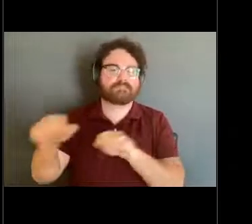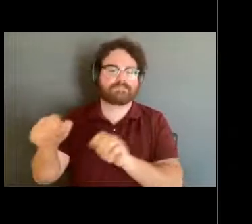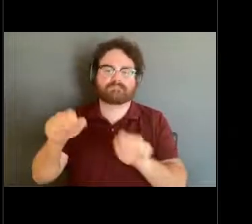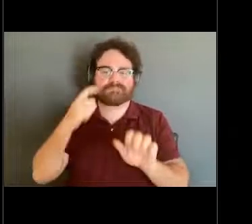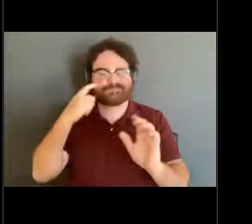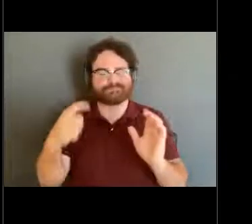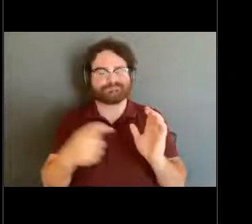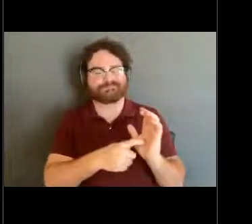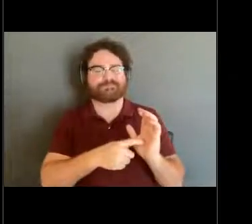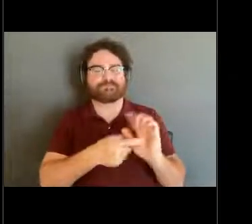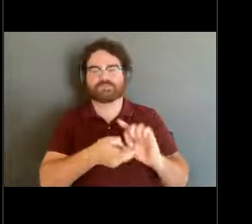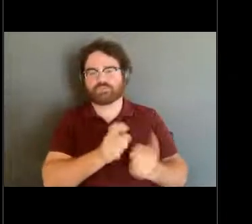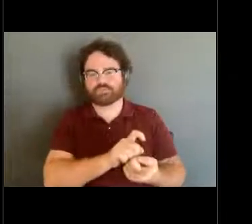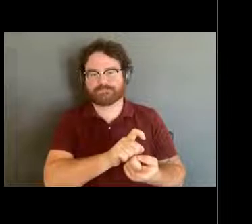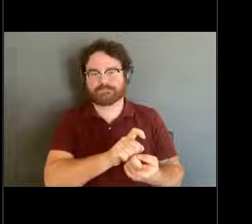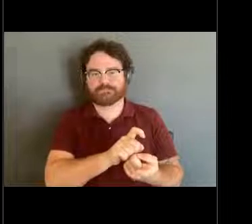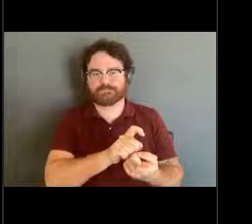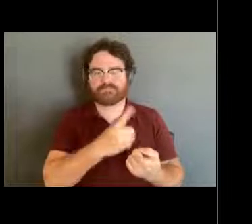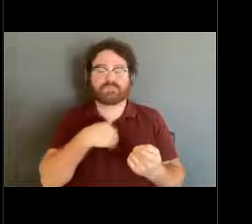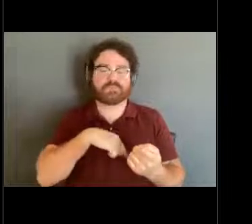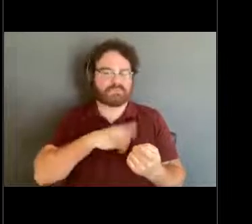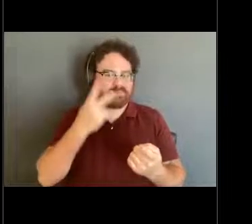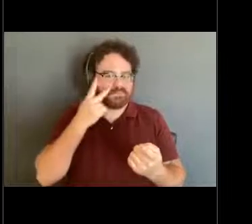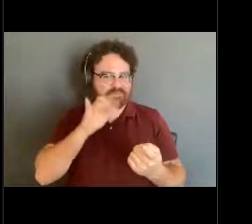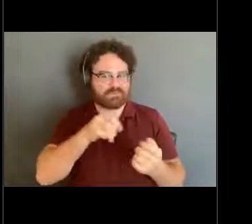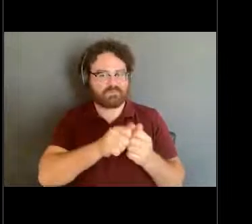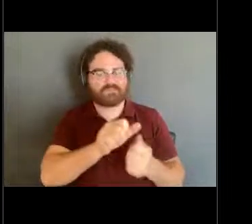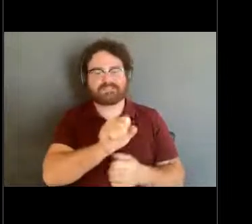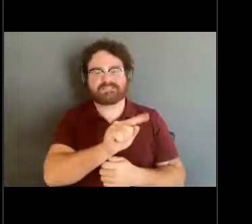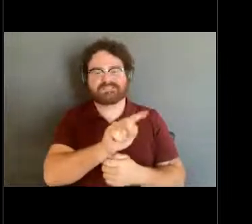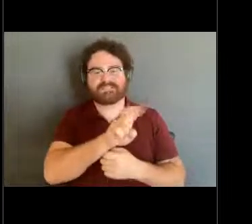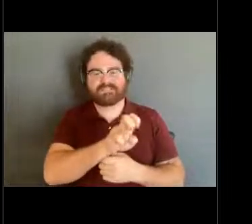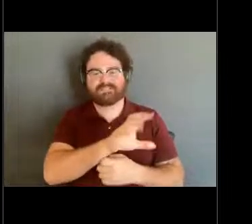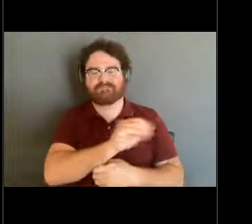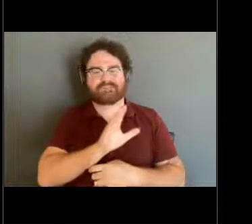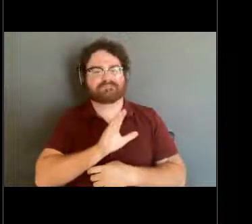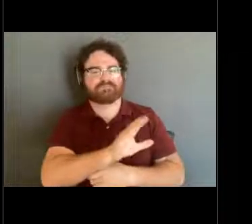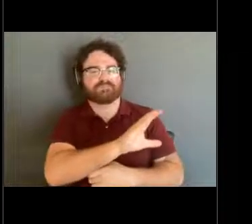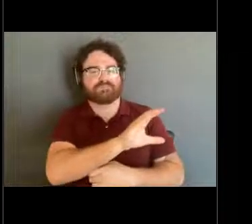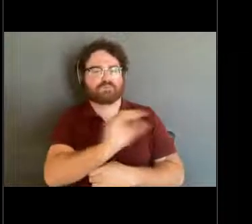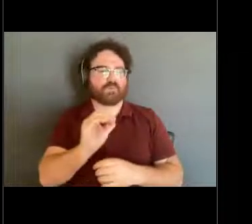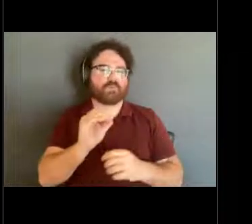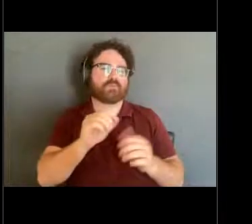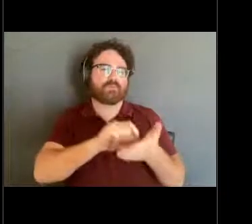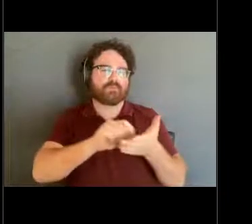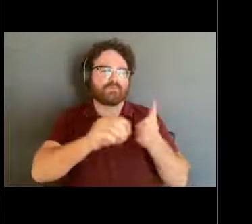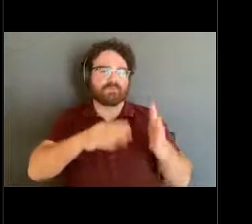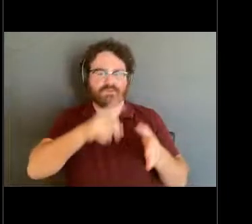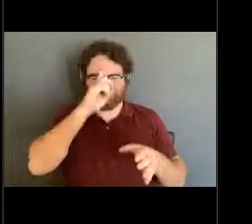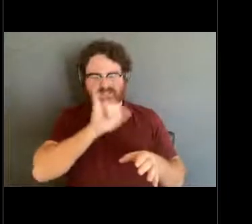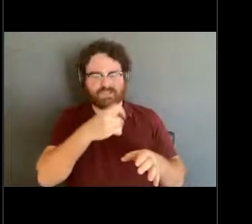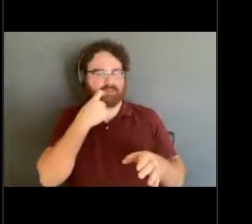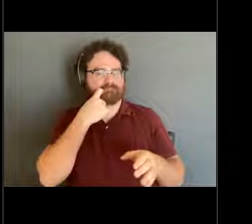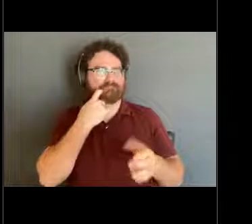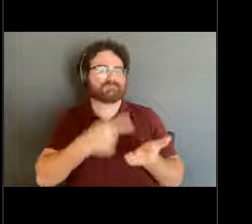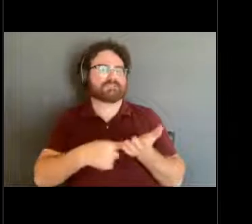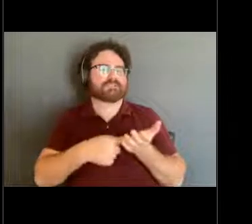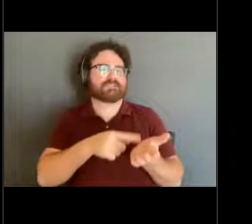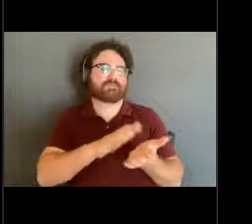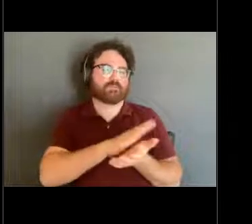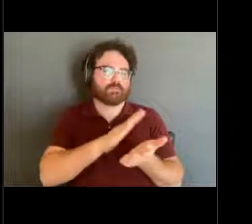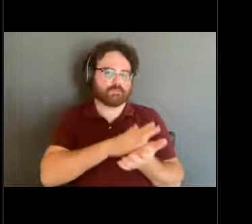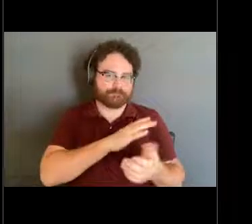changes, as has been indicated by Steve and his co-authors in this paper. So it's with great delight that I see